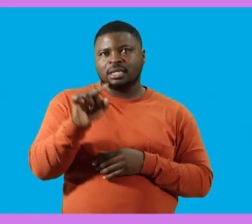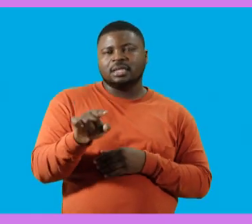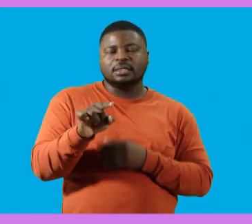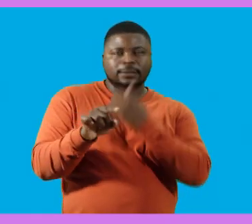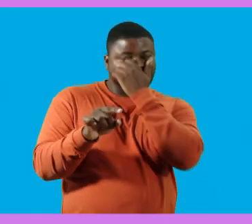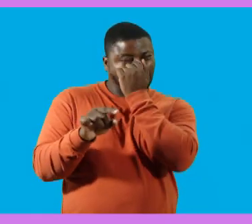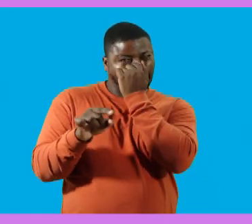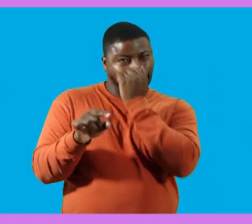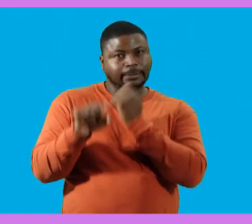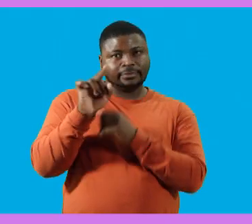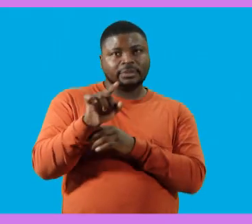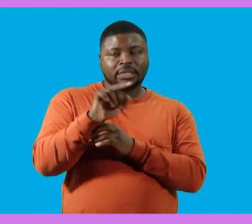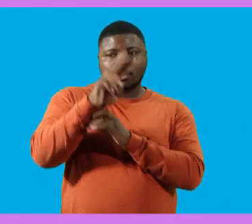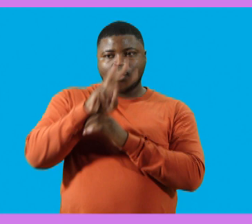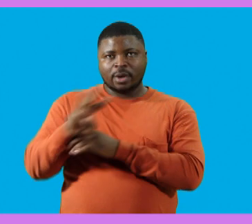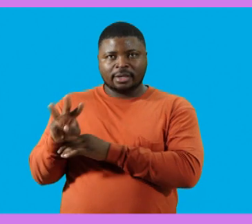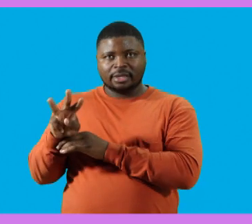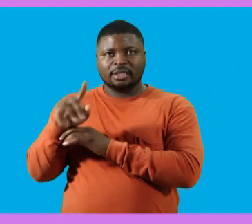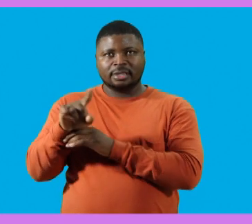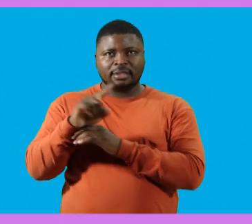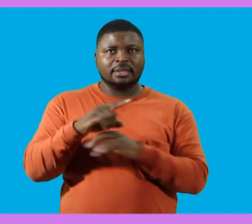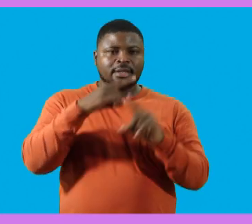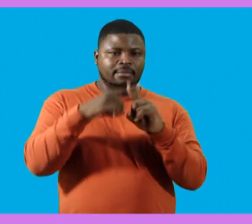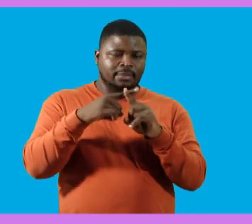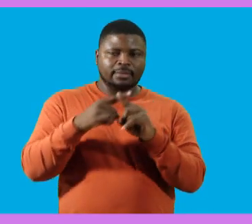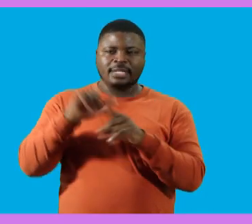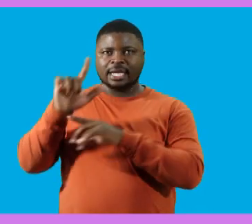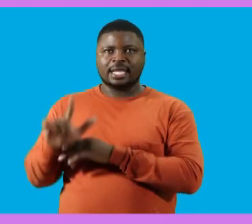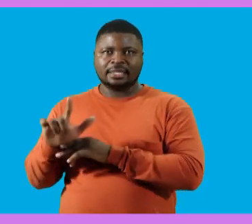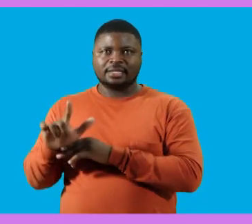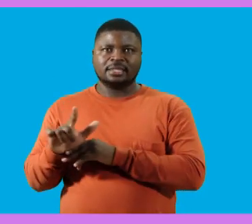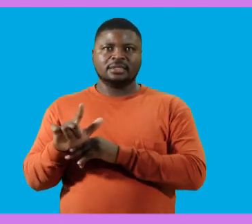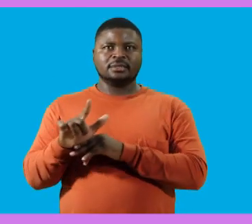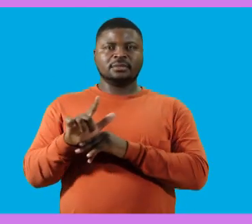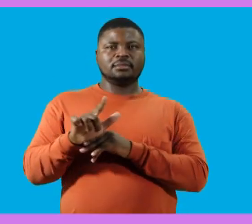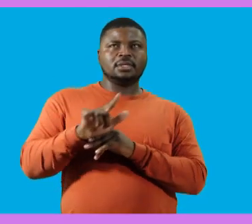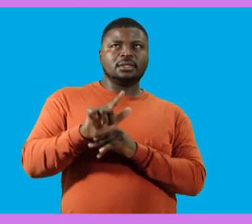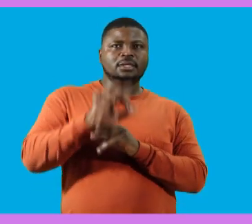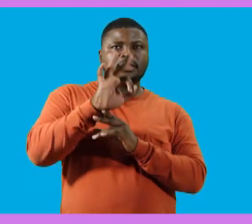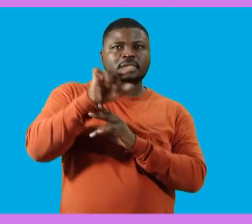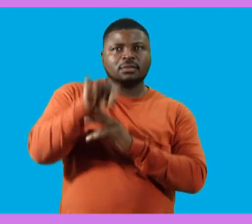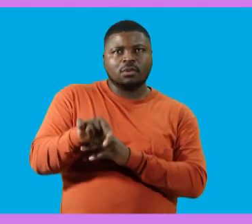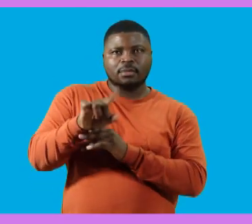1,63, which is the width, times the length,